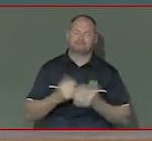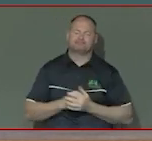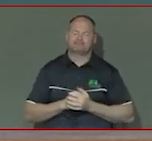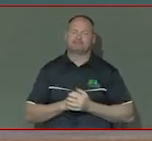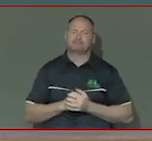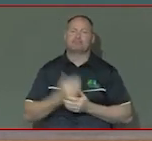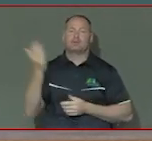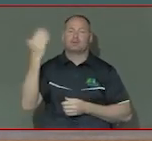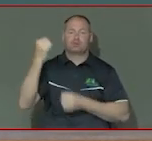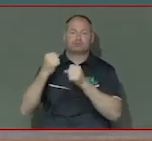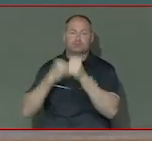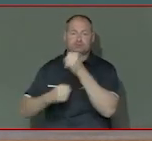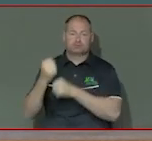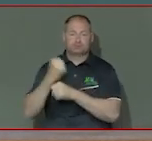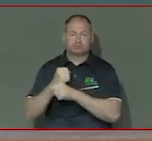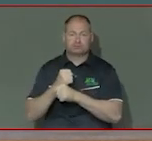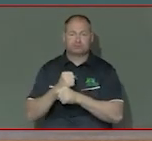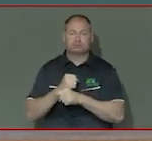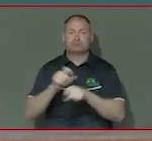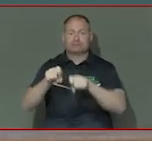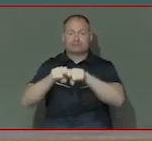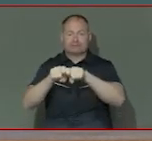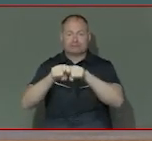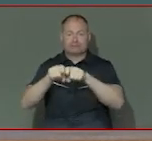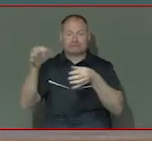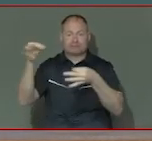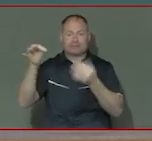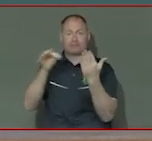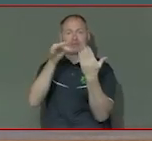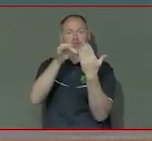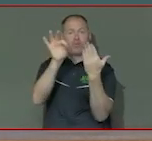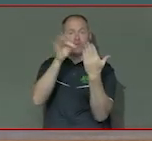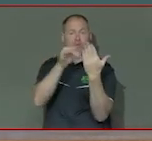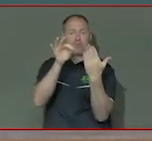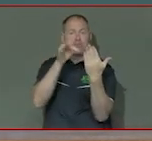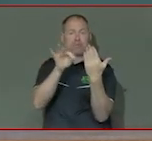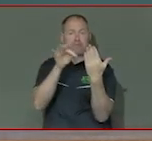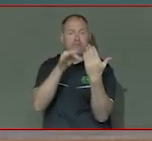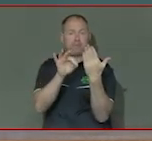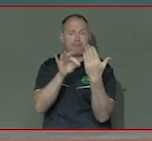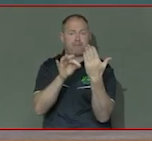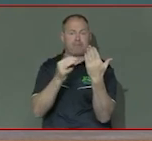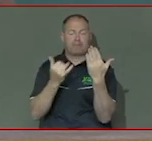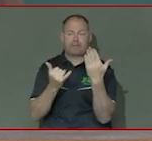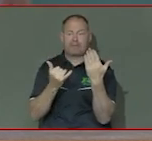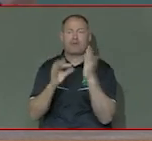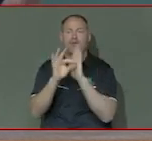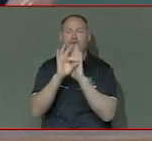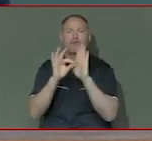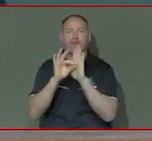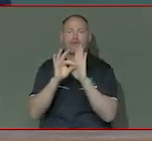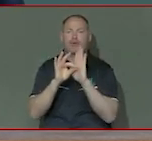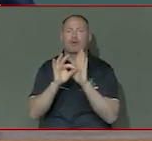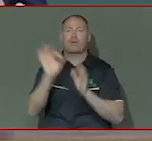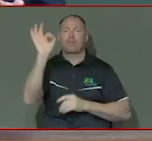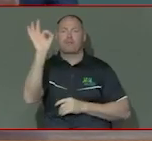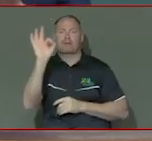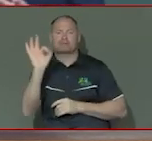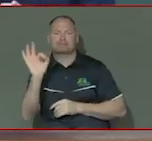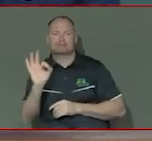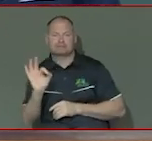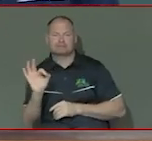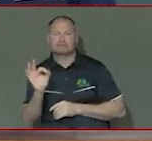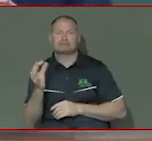did the marking, some of these answers of this formulas are in percentages, some of